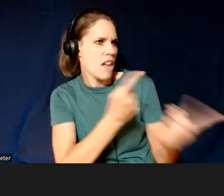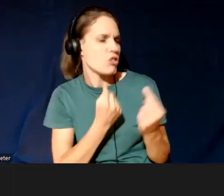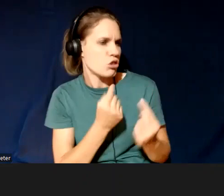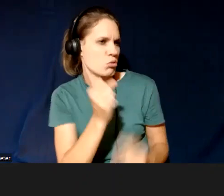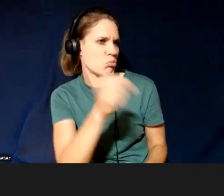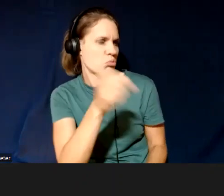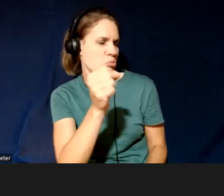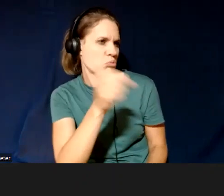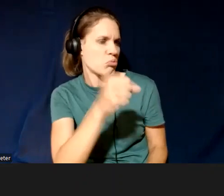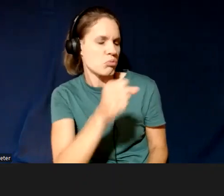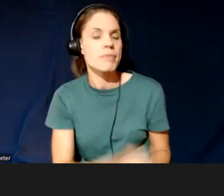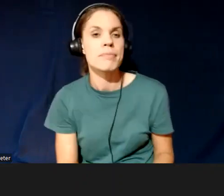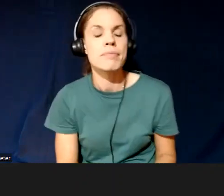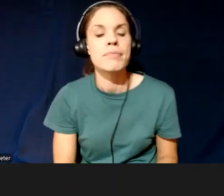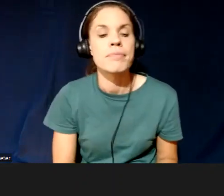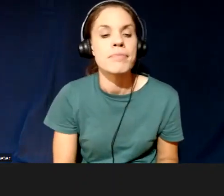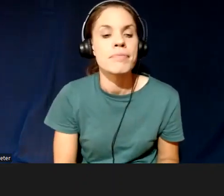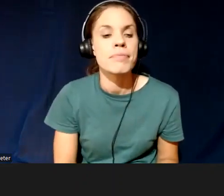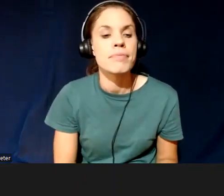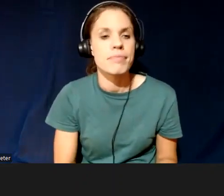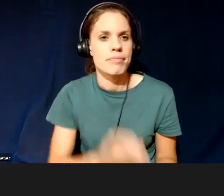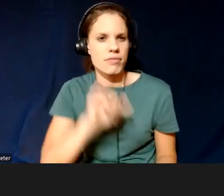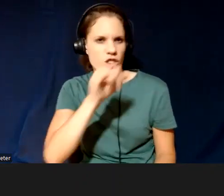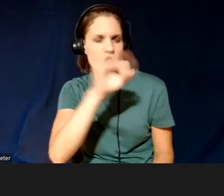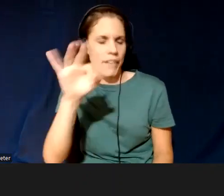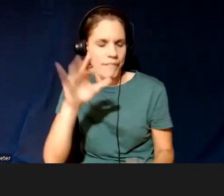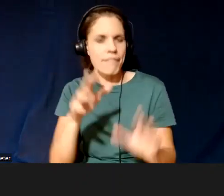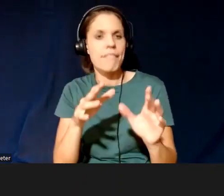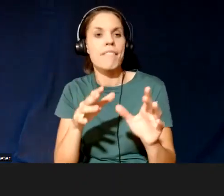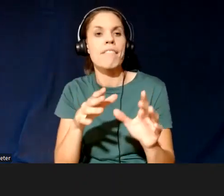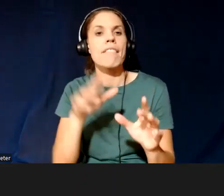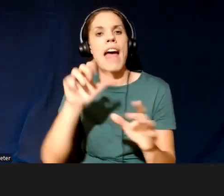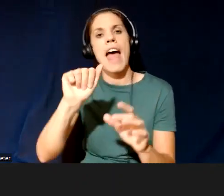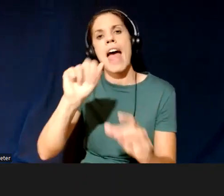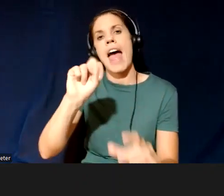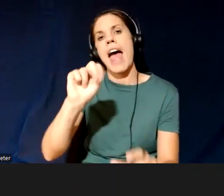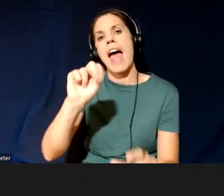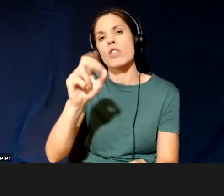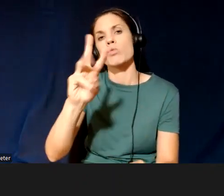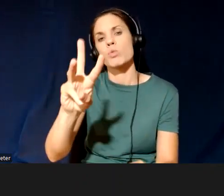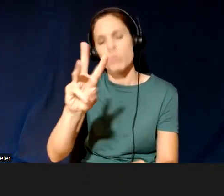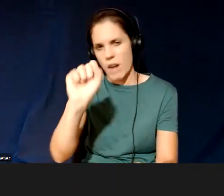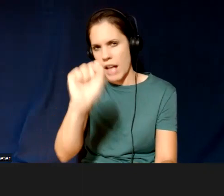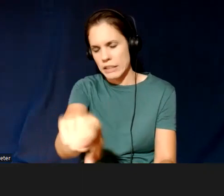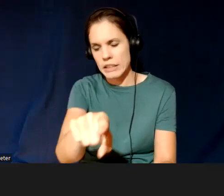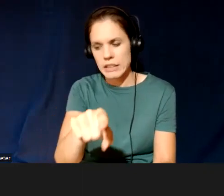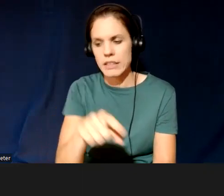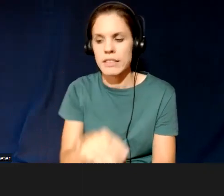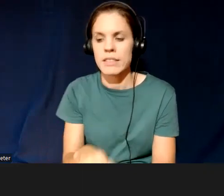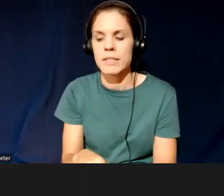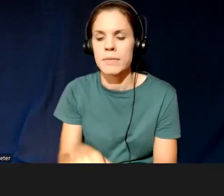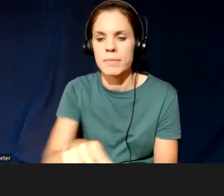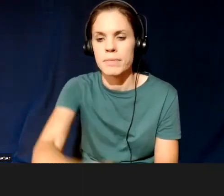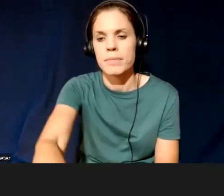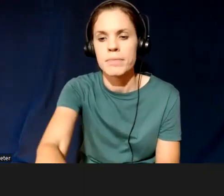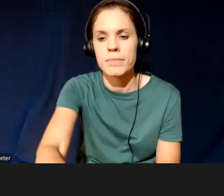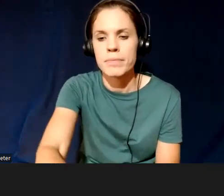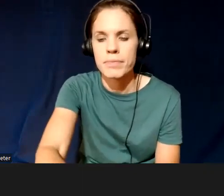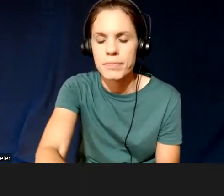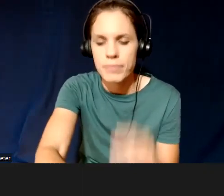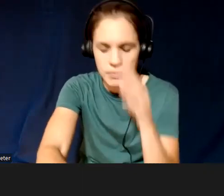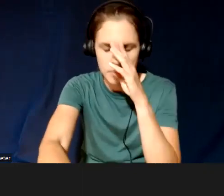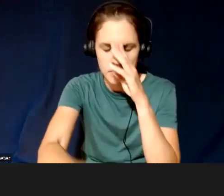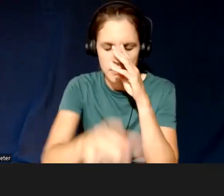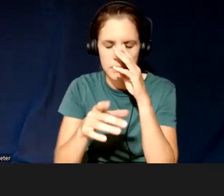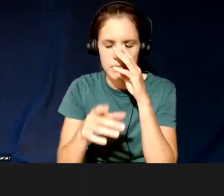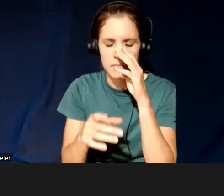fit that pretty well. So here's a question from Andrew, and he's mentioning, how species